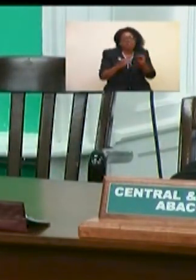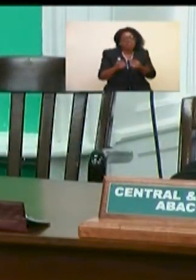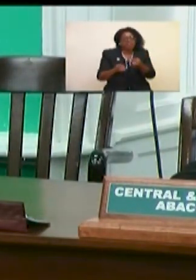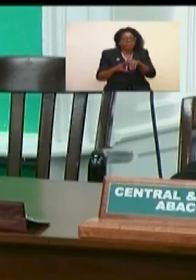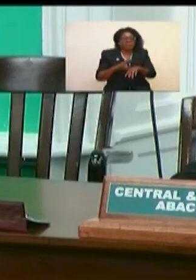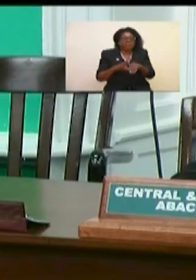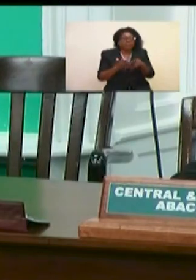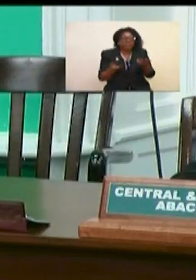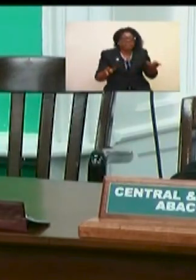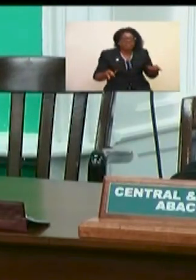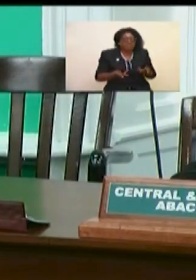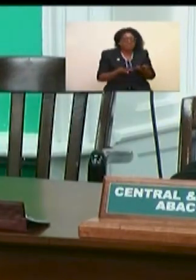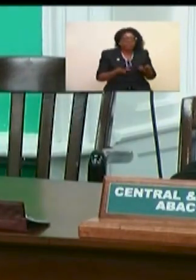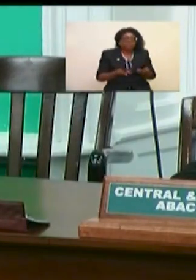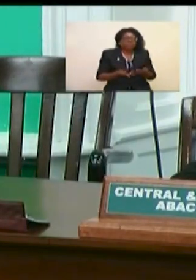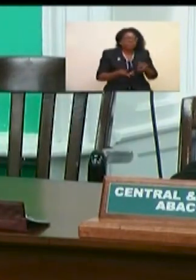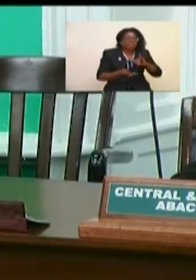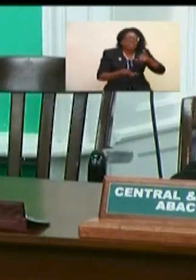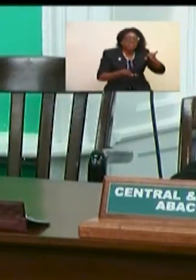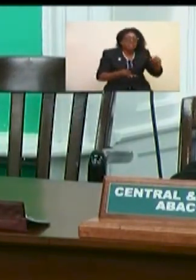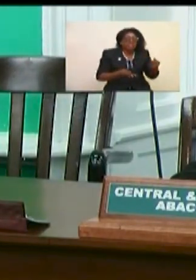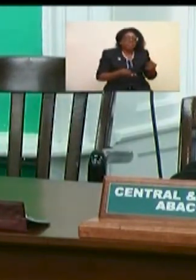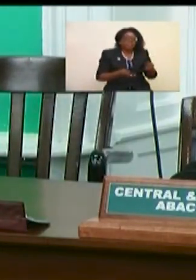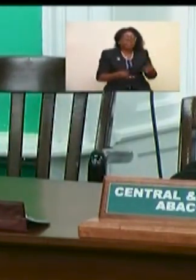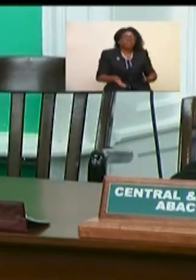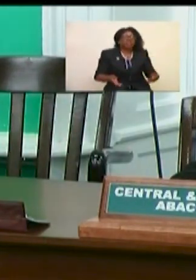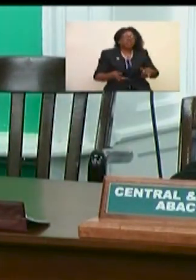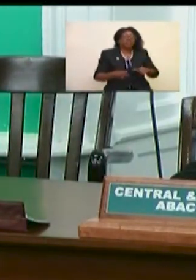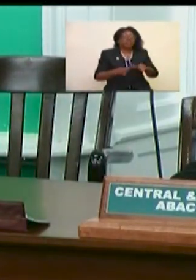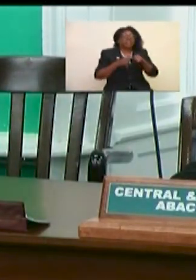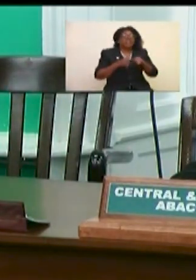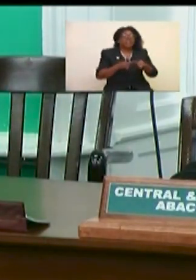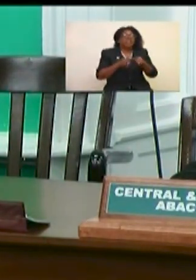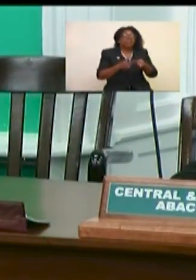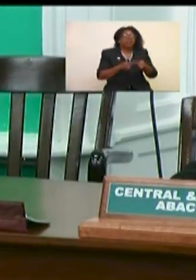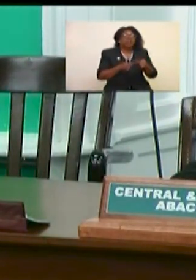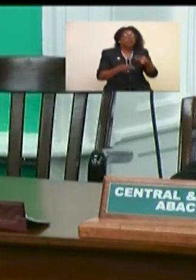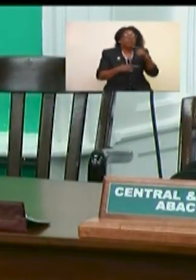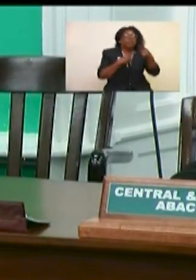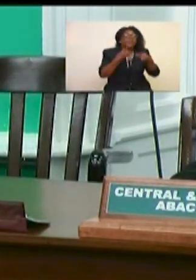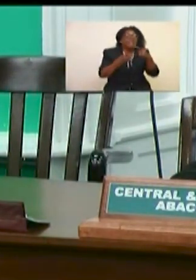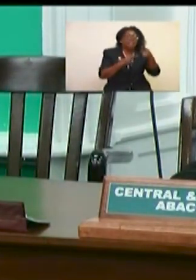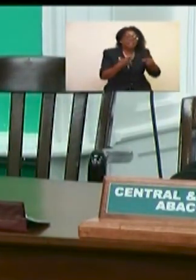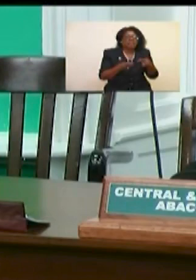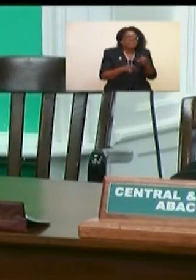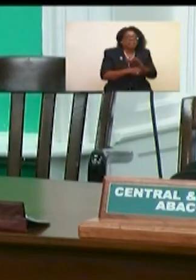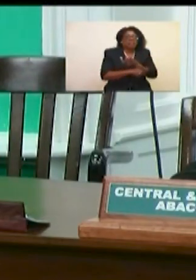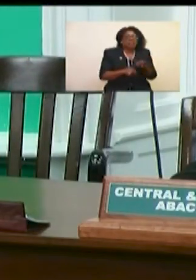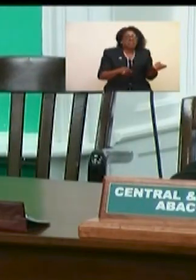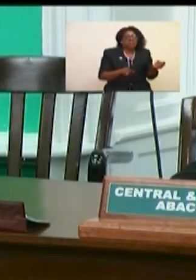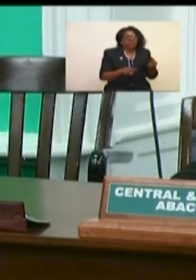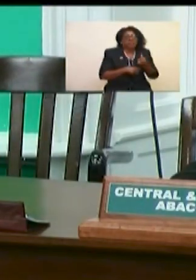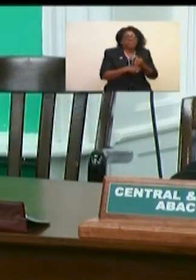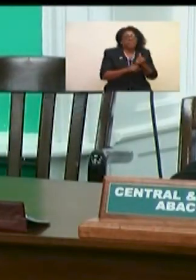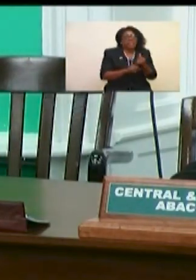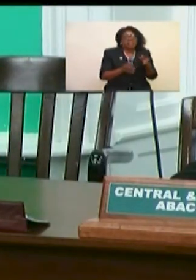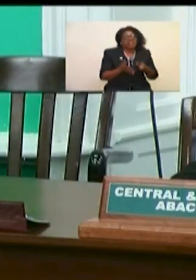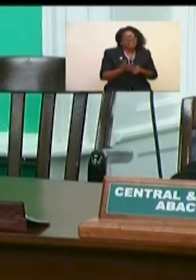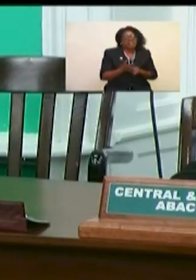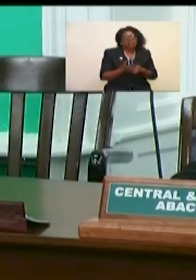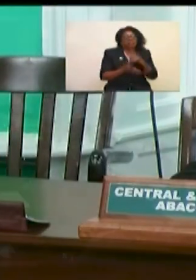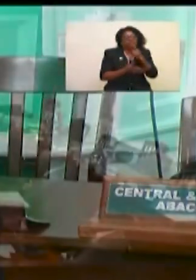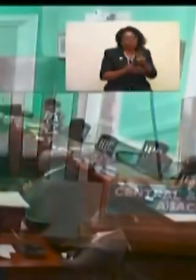to just because you continue to repeat it does not make it true. He's on his feet. He's on his feet. It does not make it true. He's on his